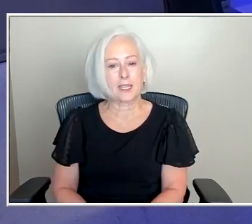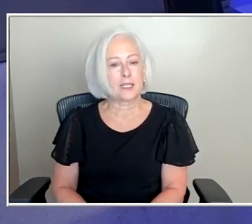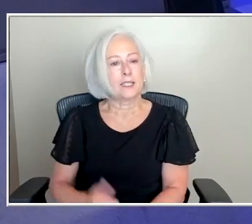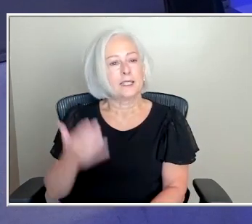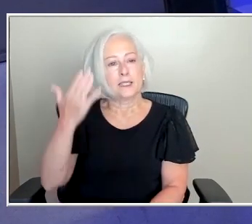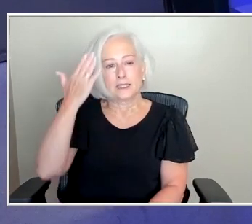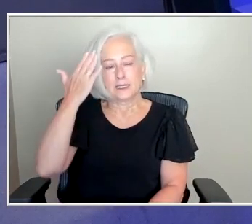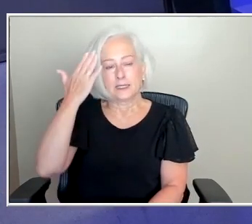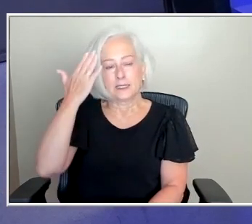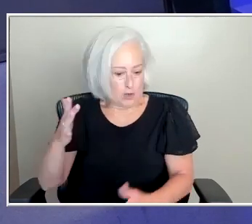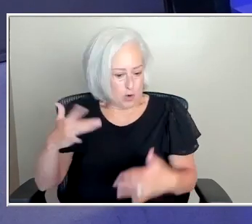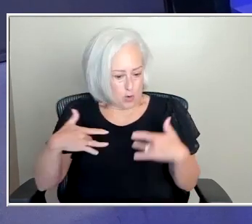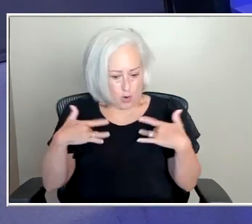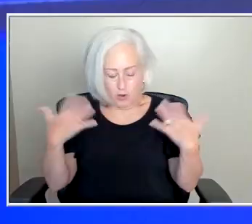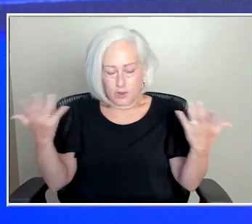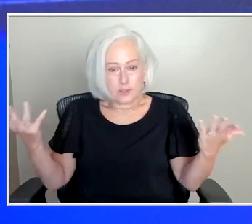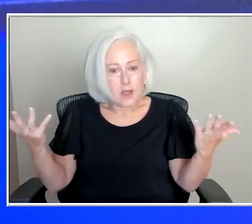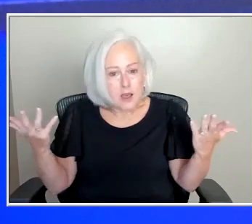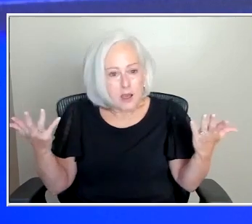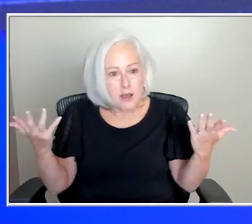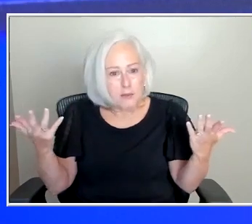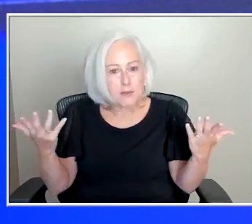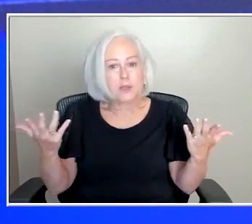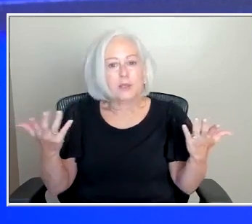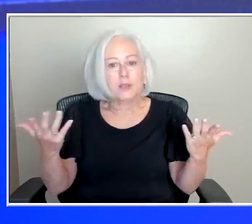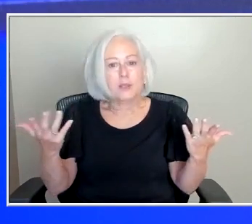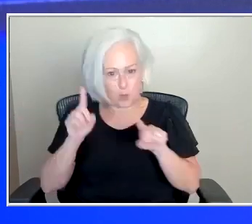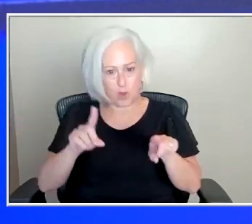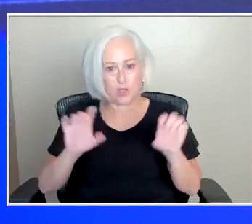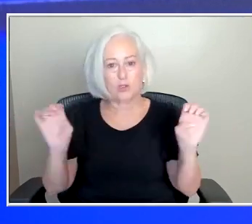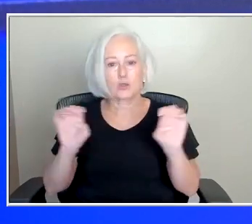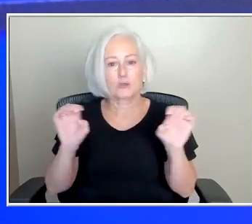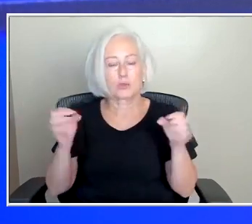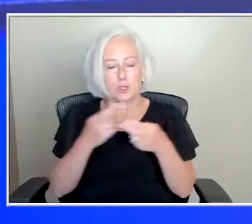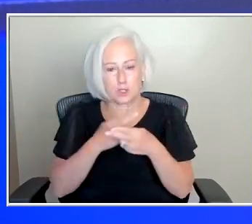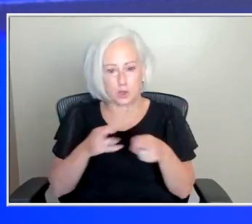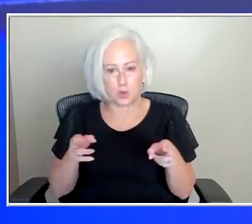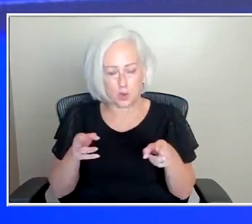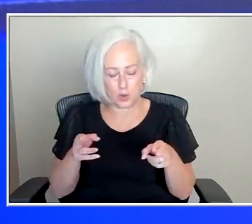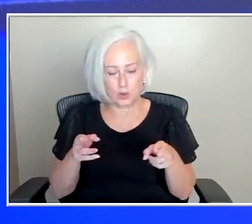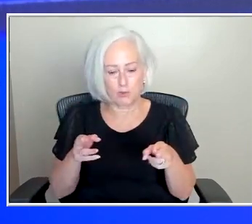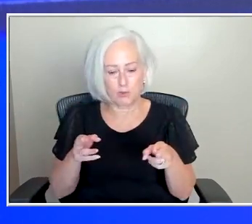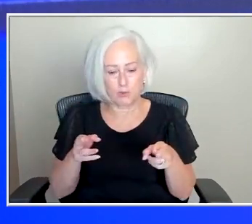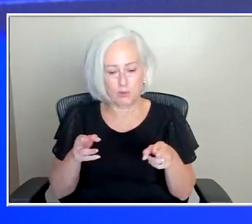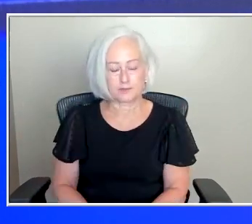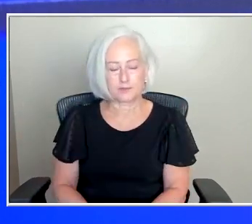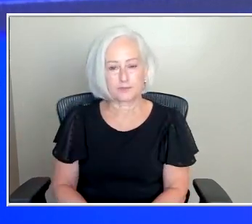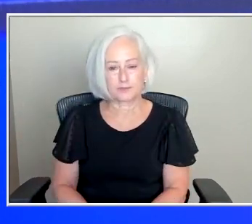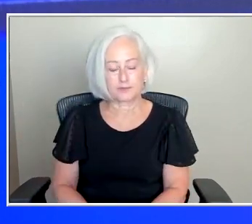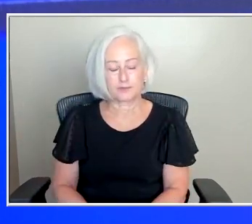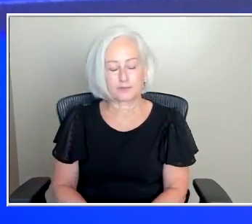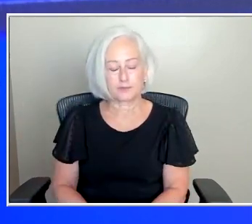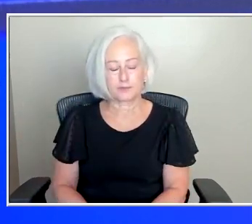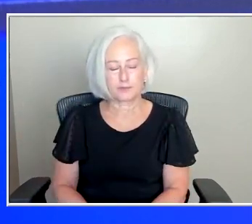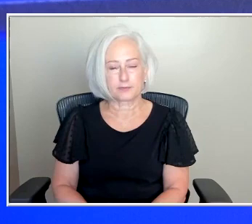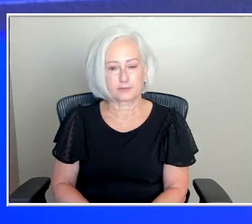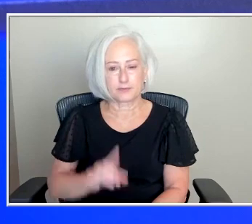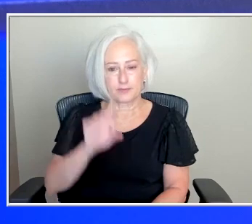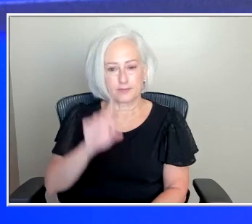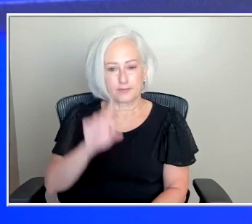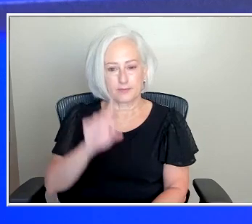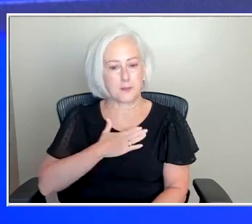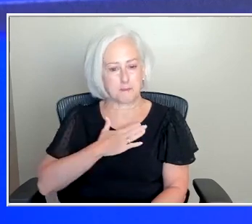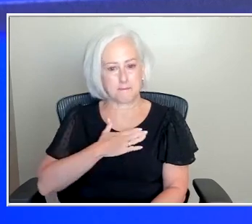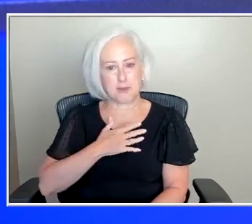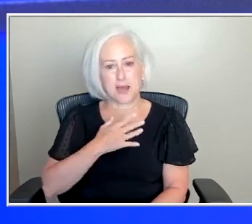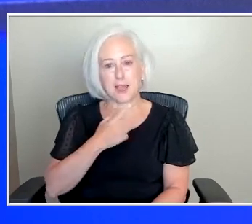what, and I went to the emergency room, and my red blood count